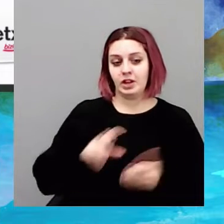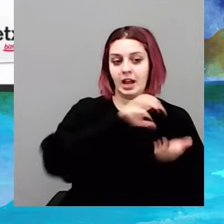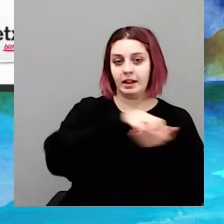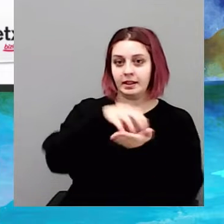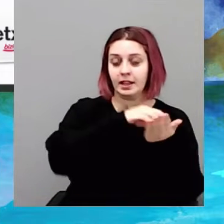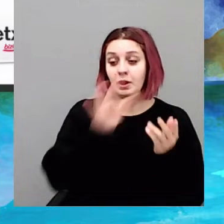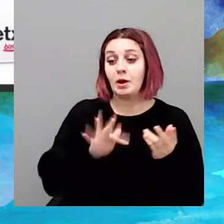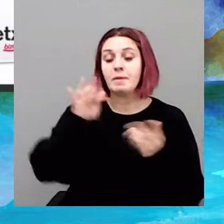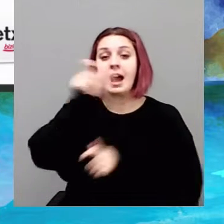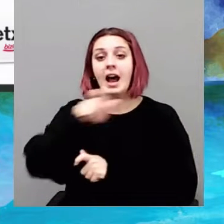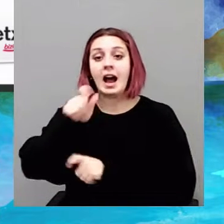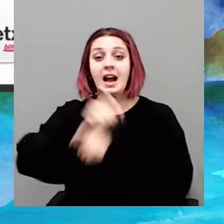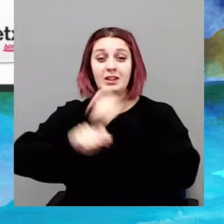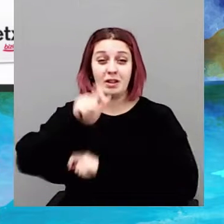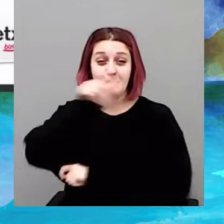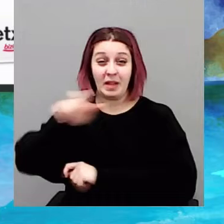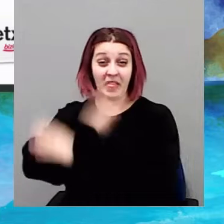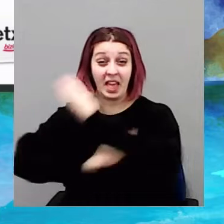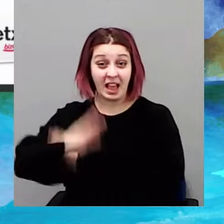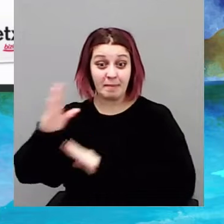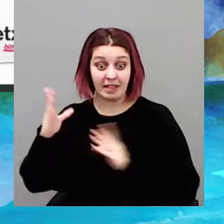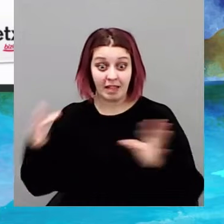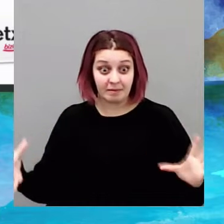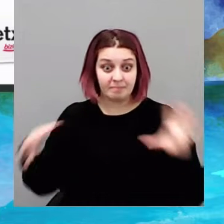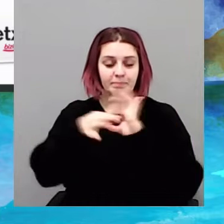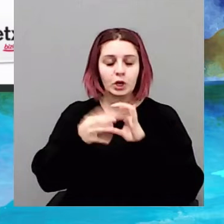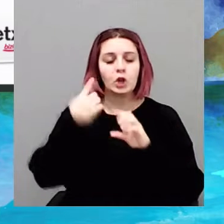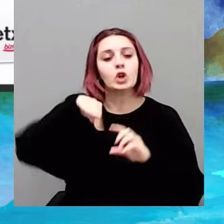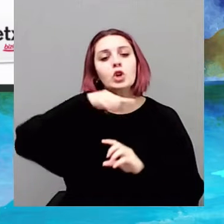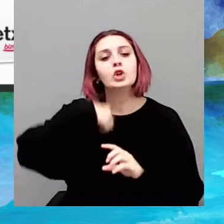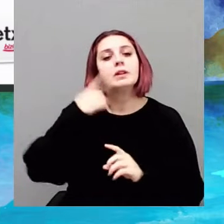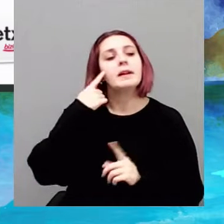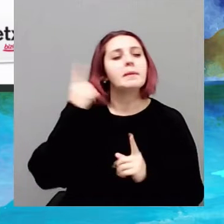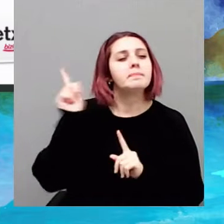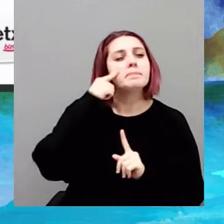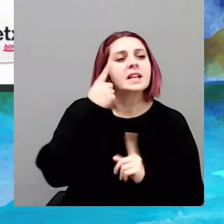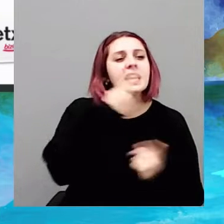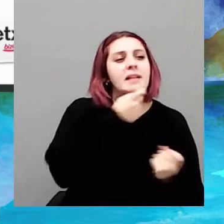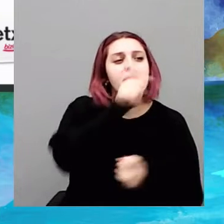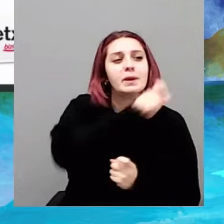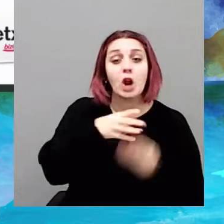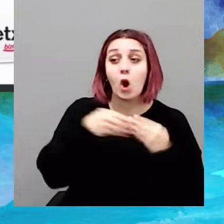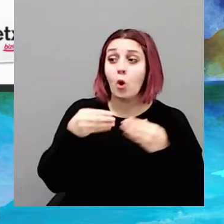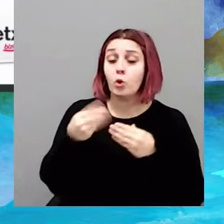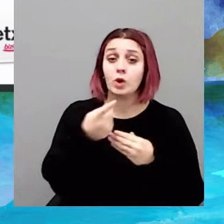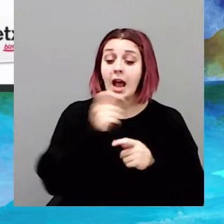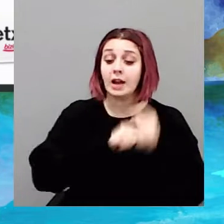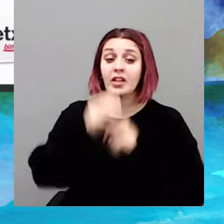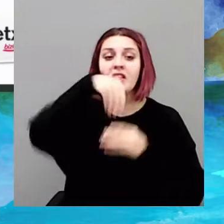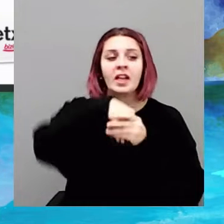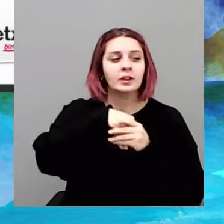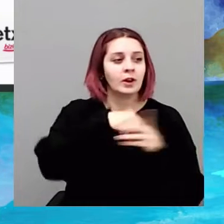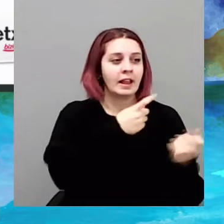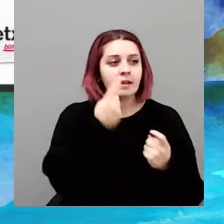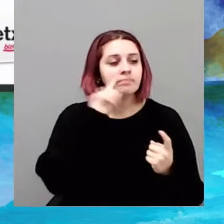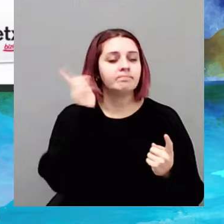training centers together with these disability associations. And what we do is identify different needs of users from